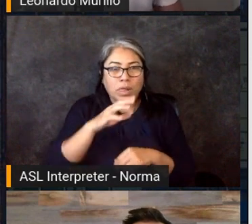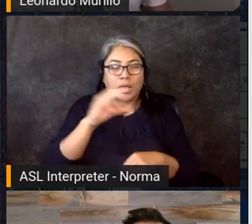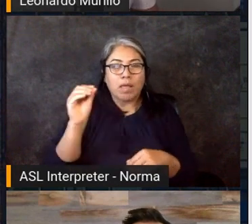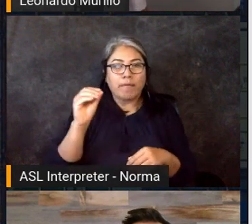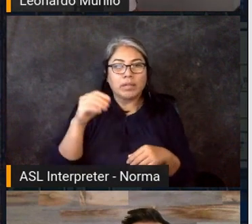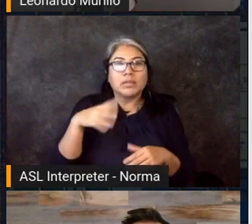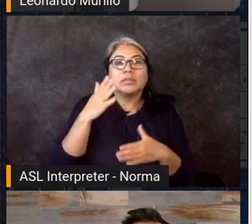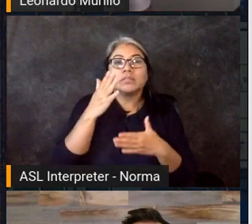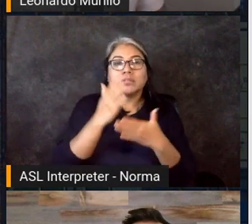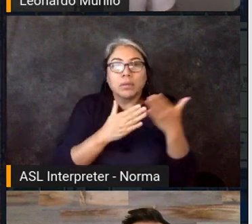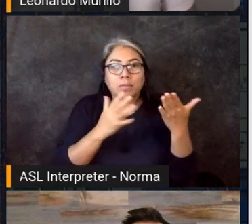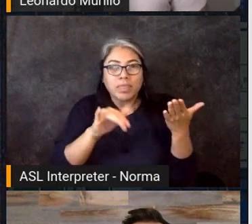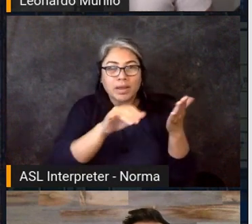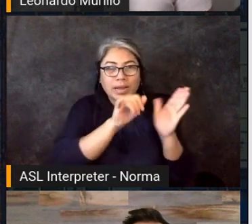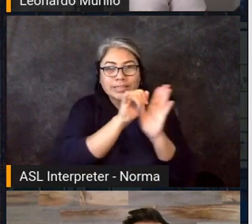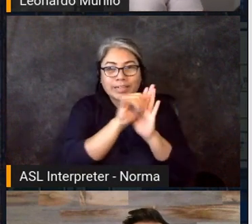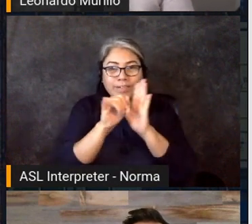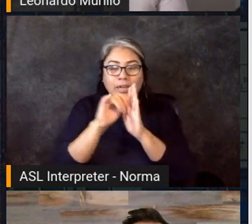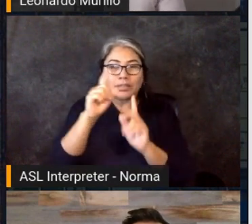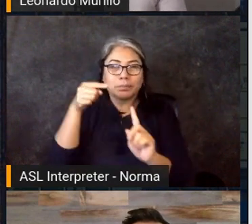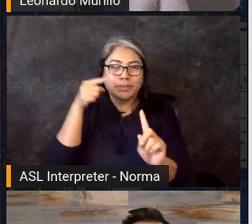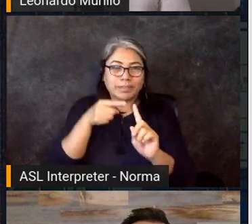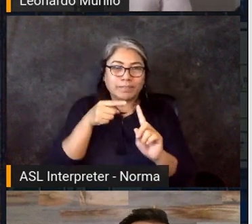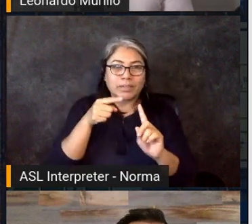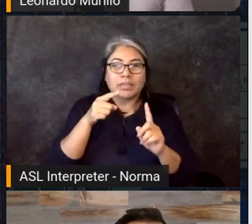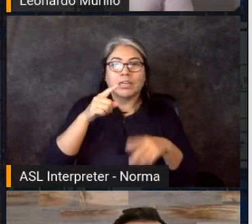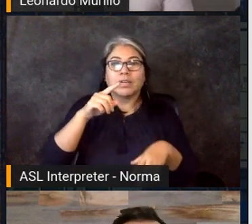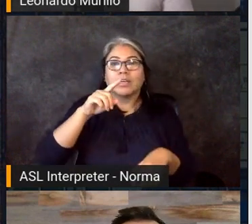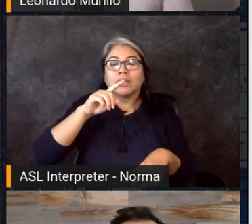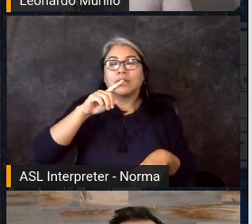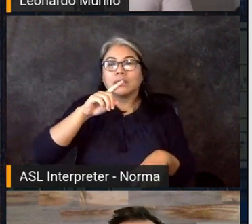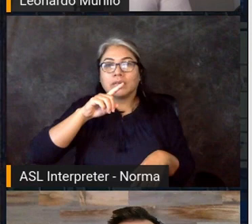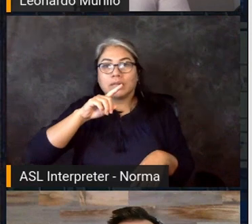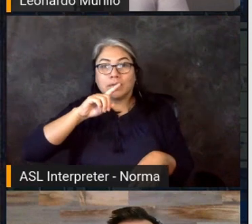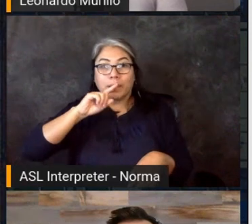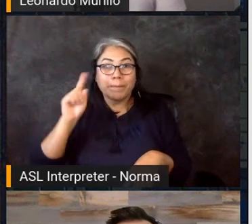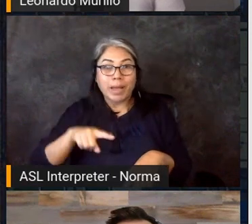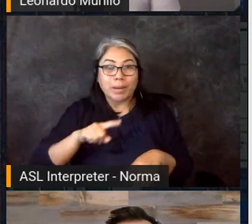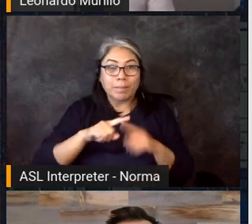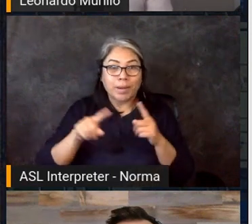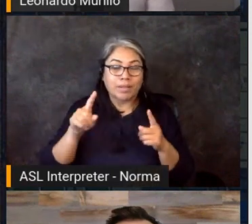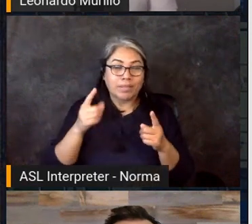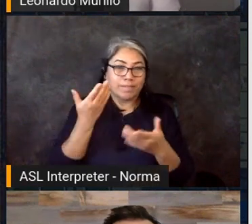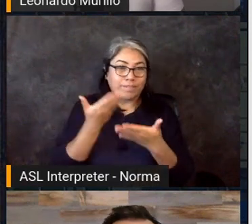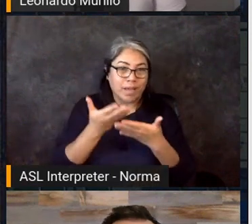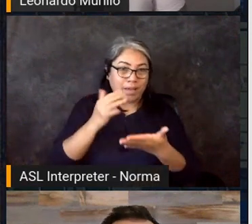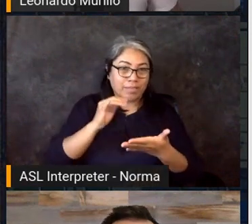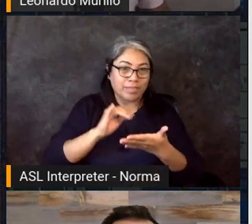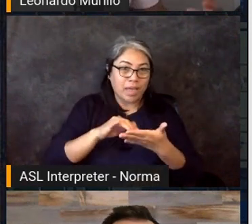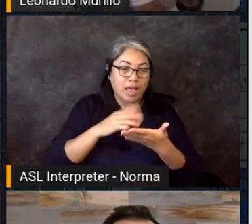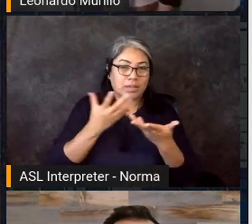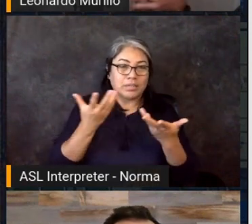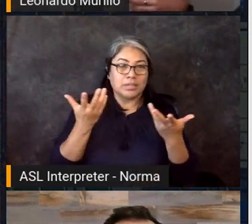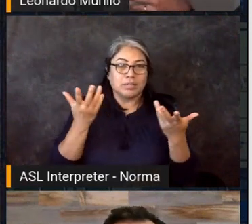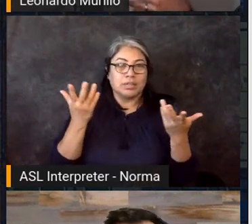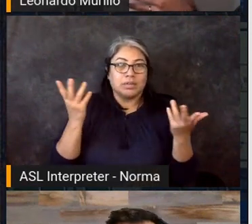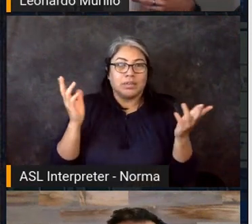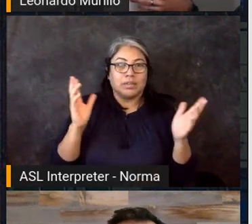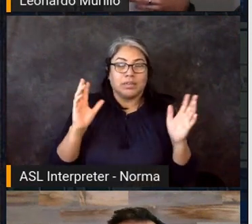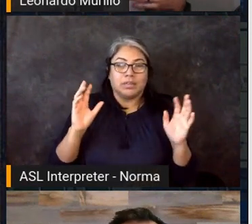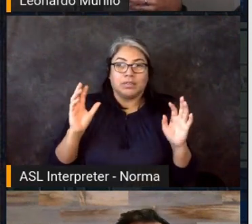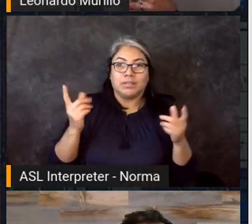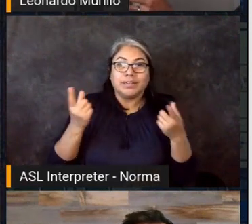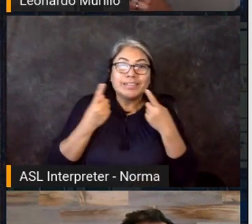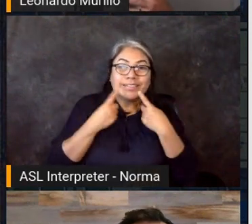identify every specific commit. But the fact that declared state is pulled automatically